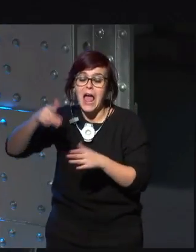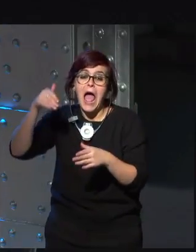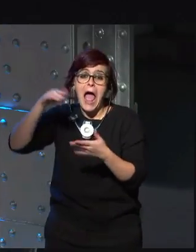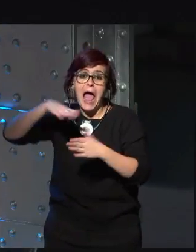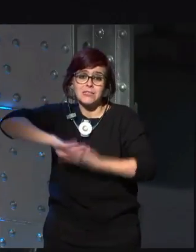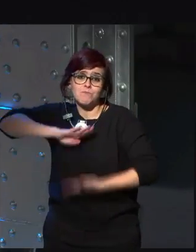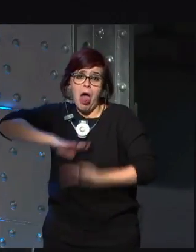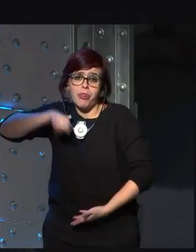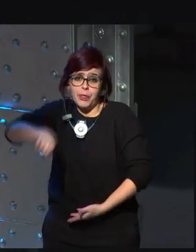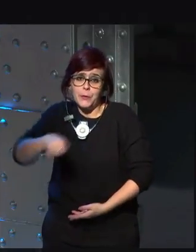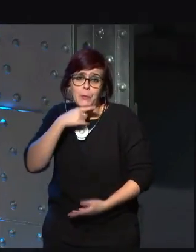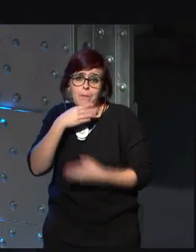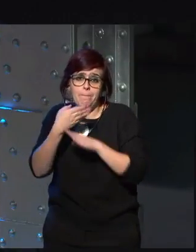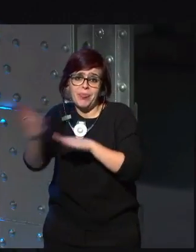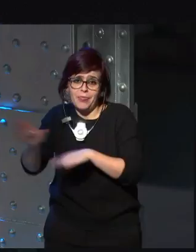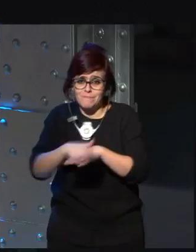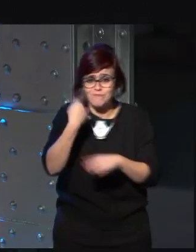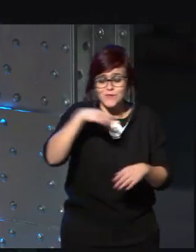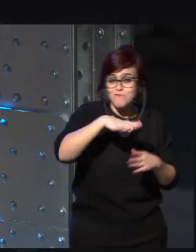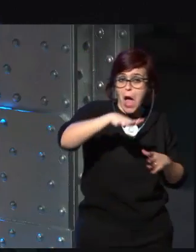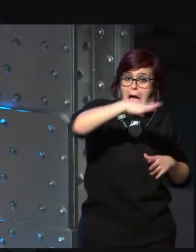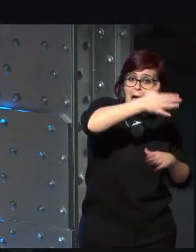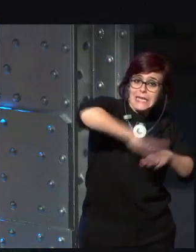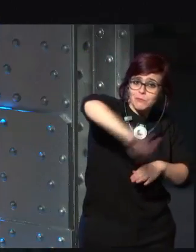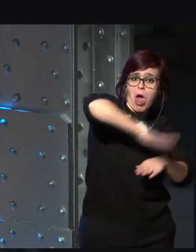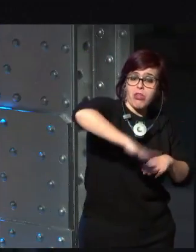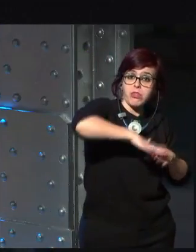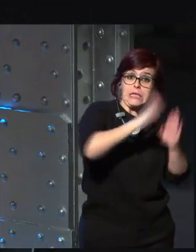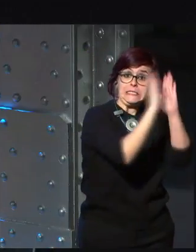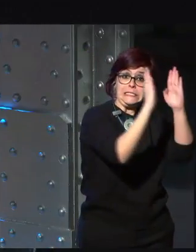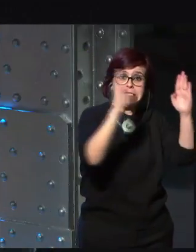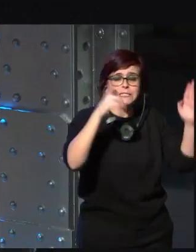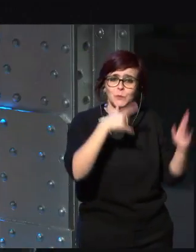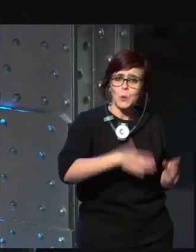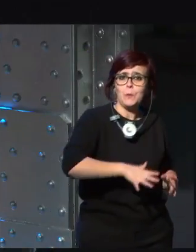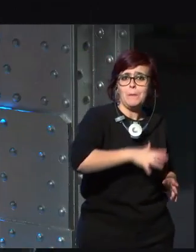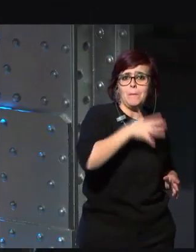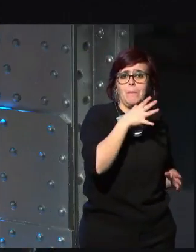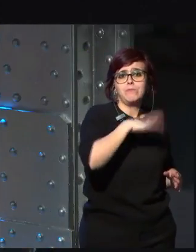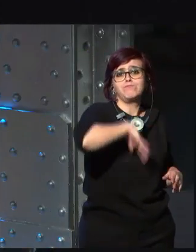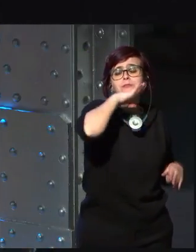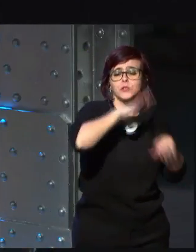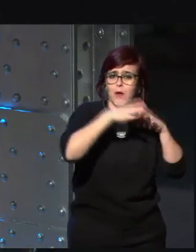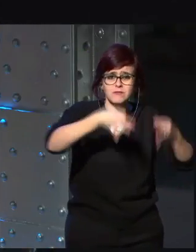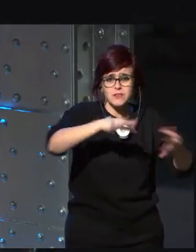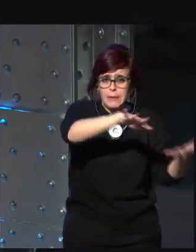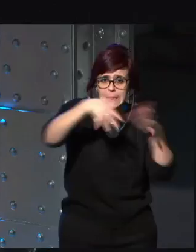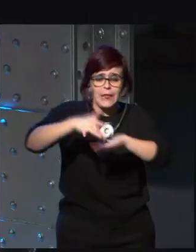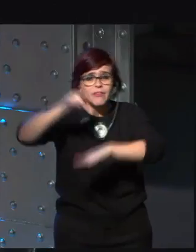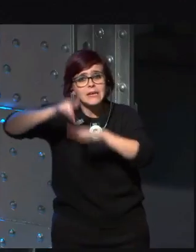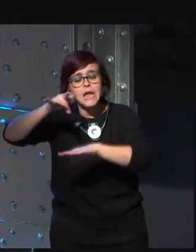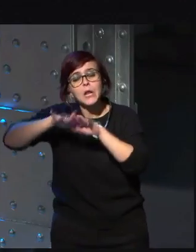So yeah, I think things are constantly being digitized. It's more just like I hope it's not happening so fast that people aren't thinking